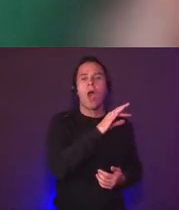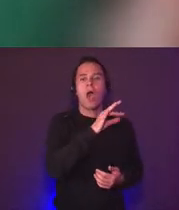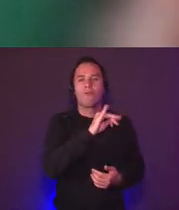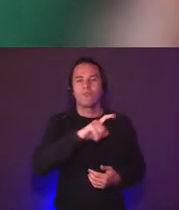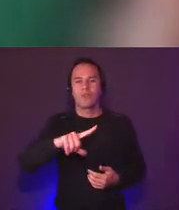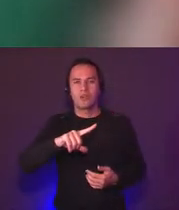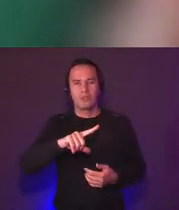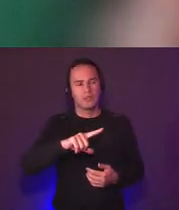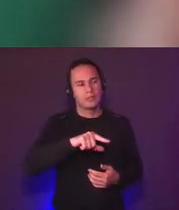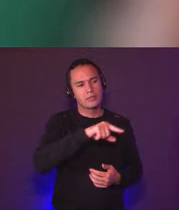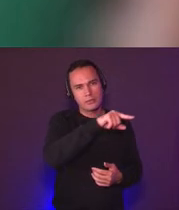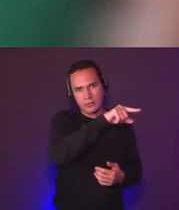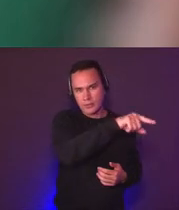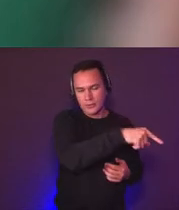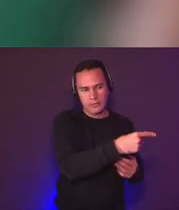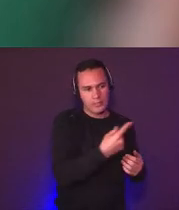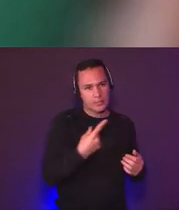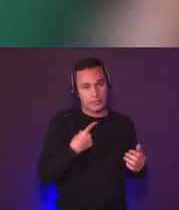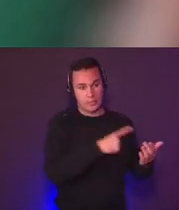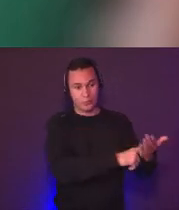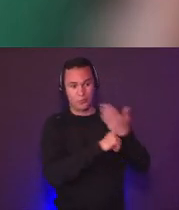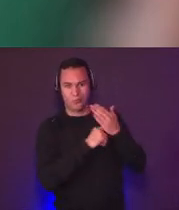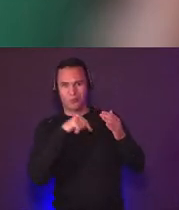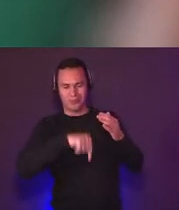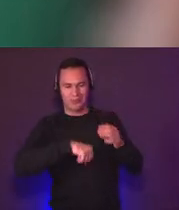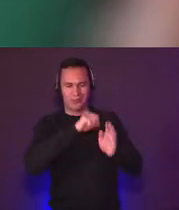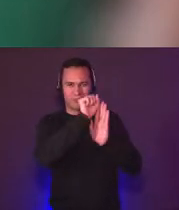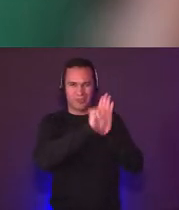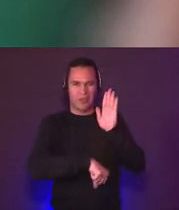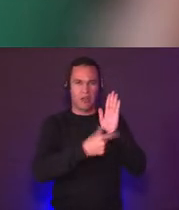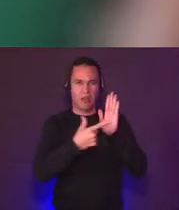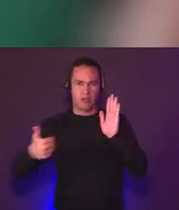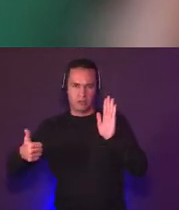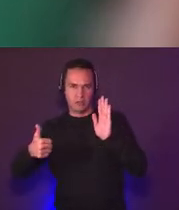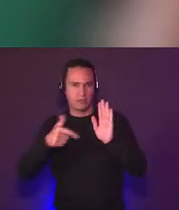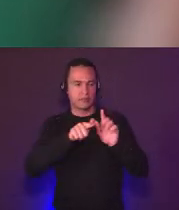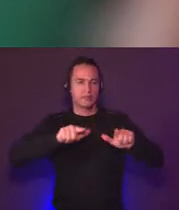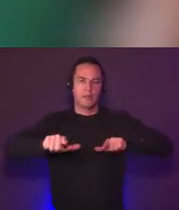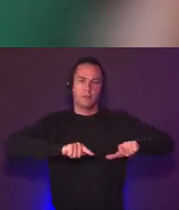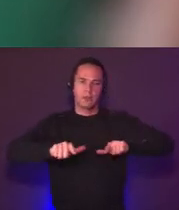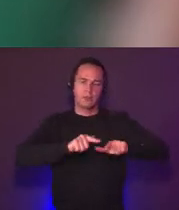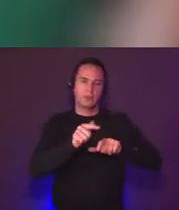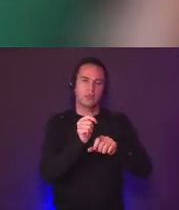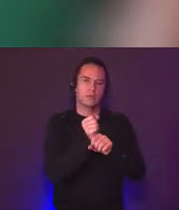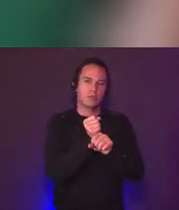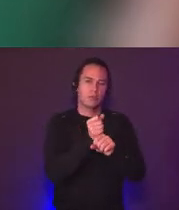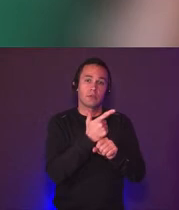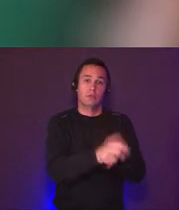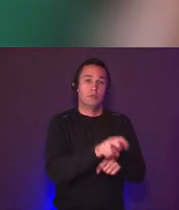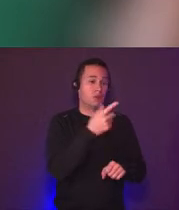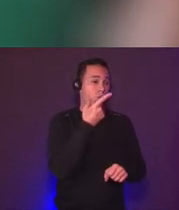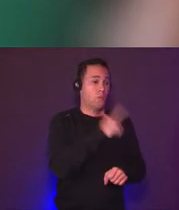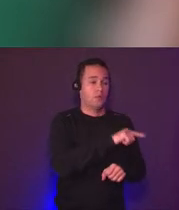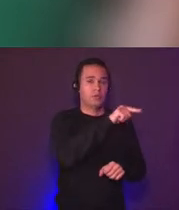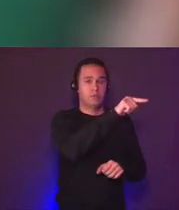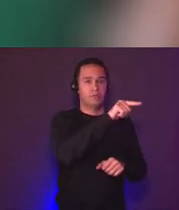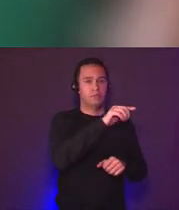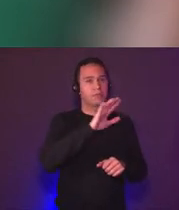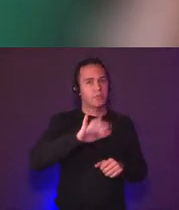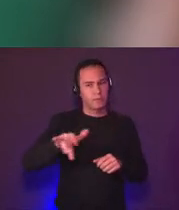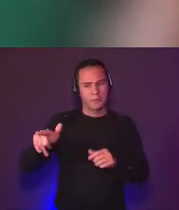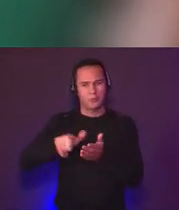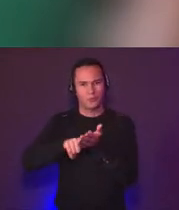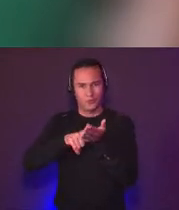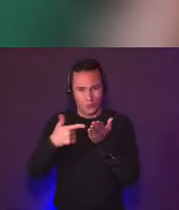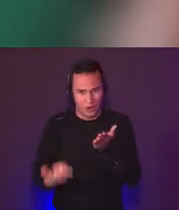the 21st century. He had to work 25 years in the 20th century to get us there, But in terms of journalism,